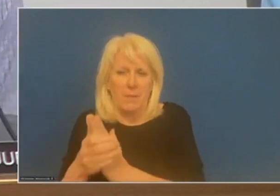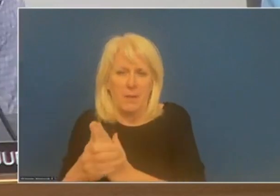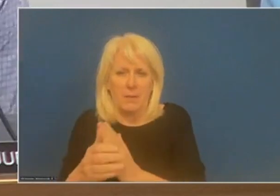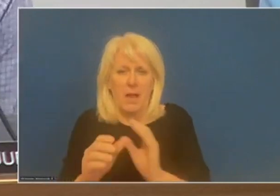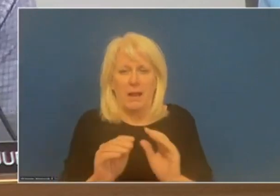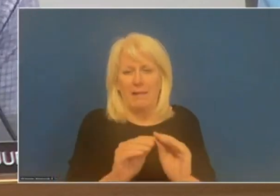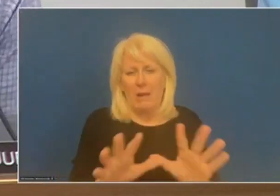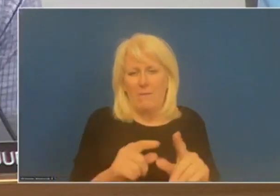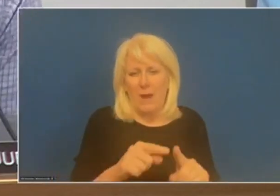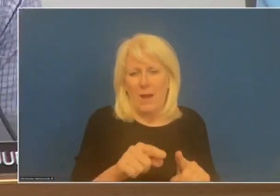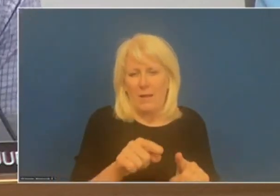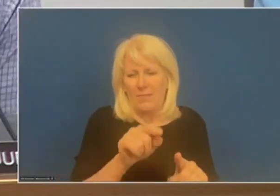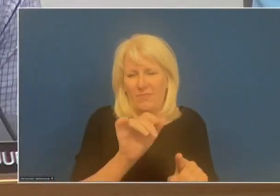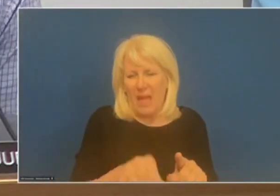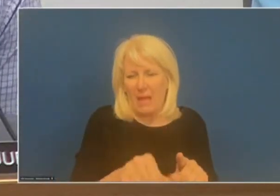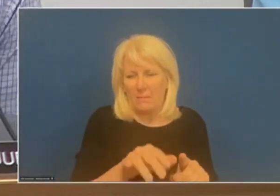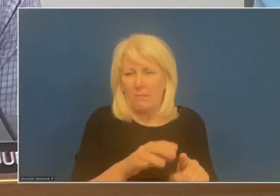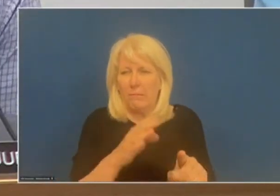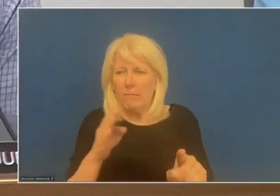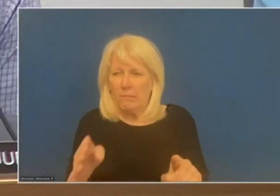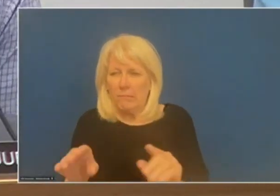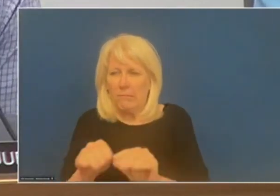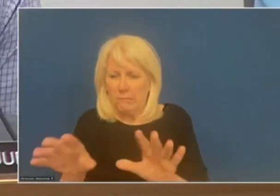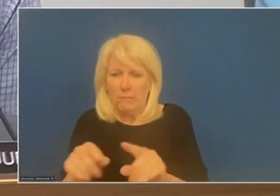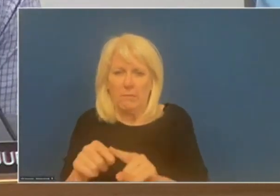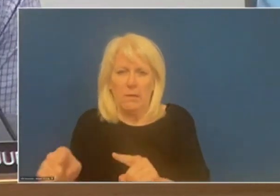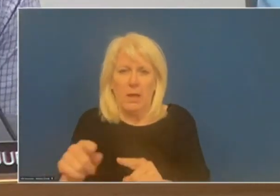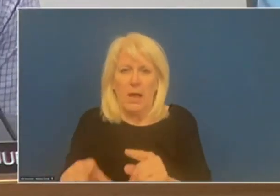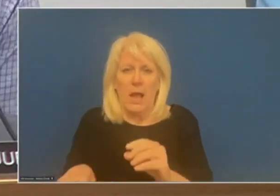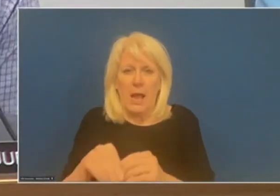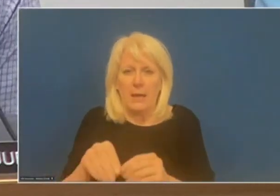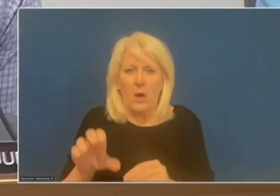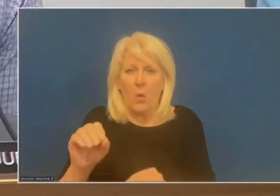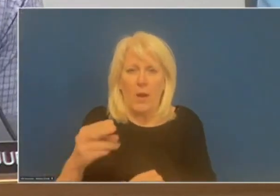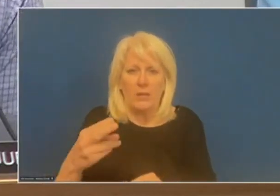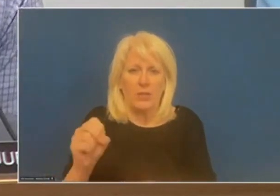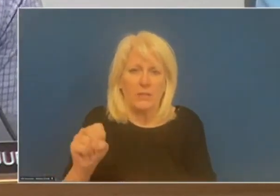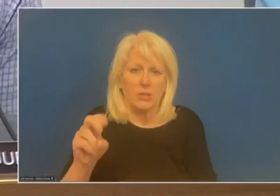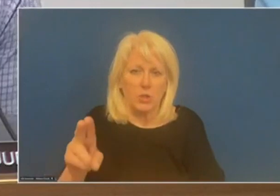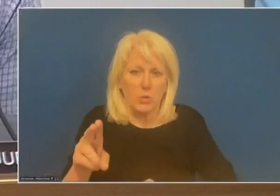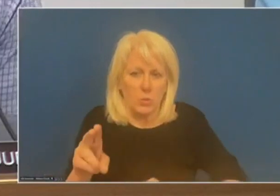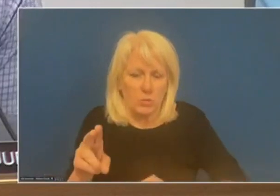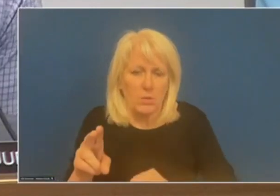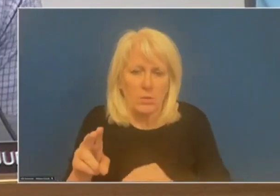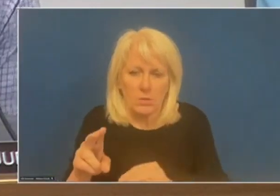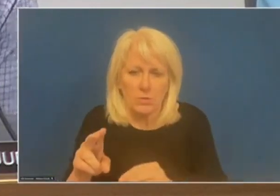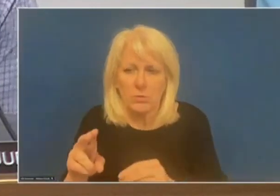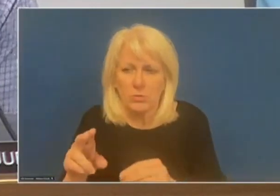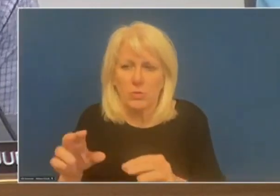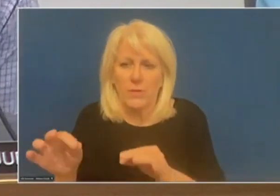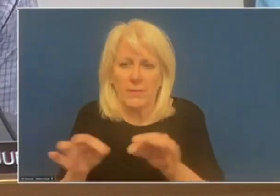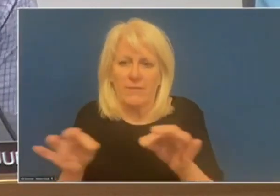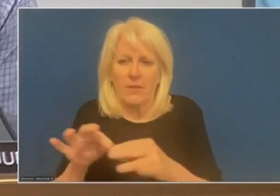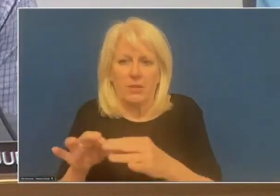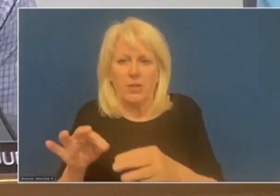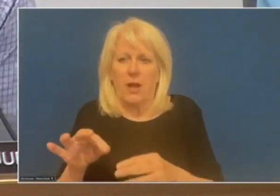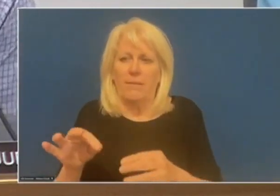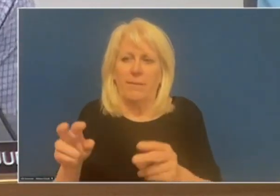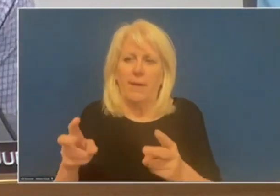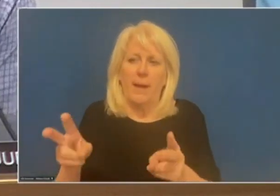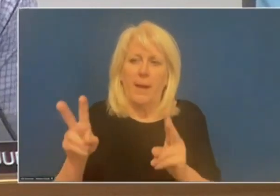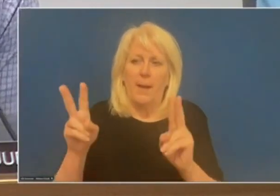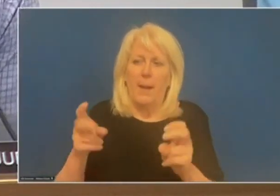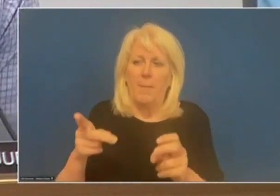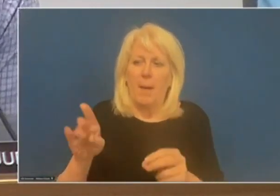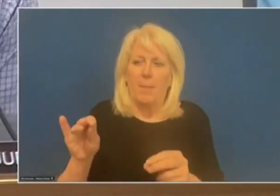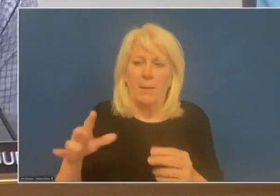that measure, including adding Oregon Health and Science University to the definition of public body, clarifying the permitted legal action by an individual